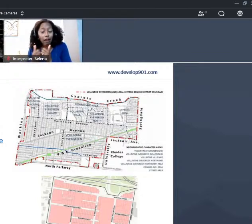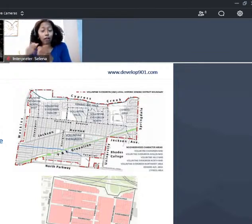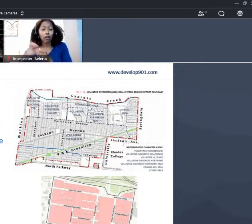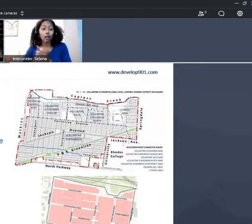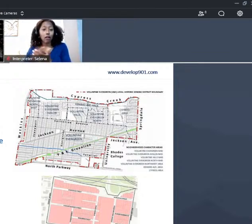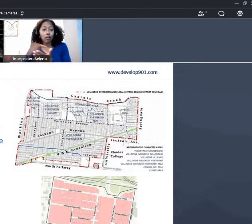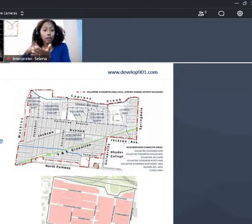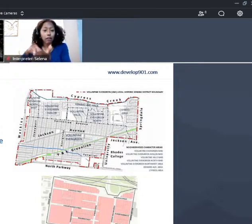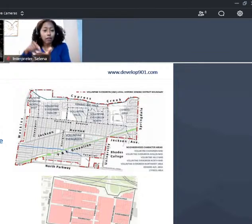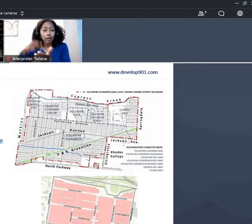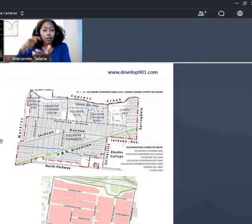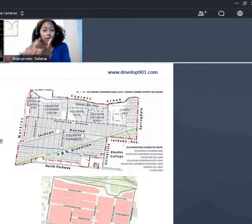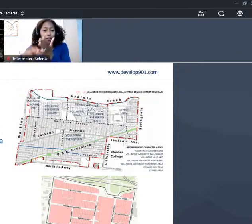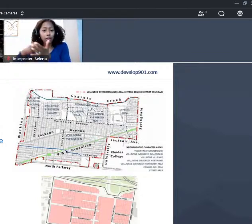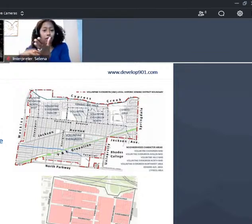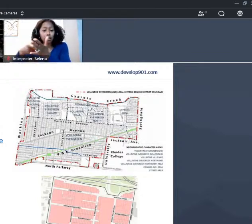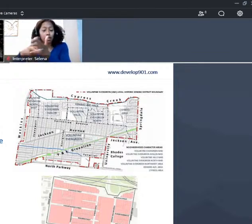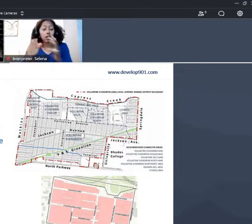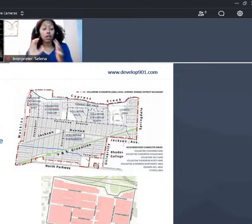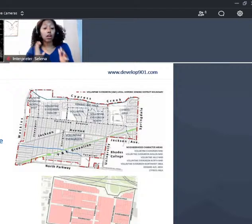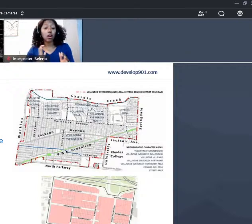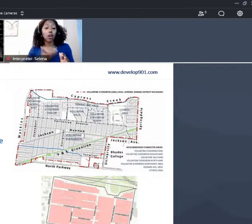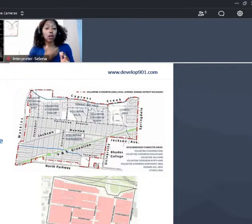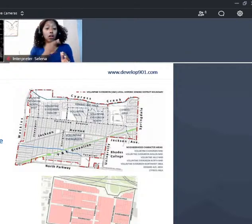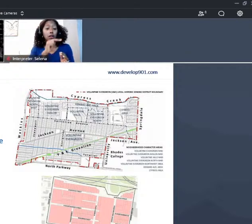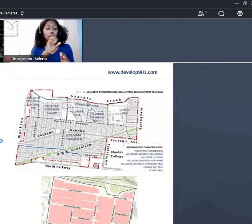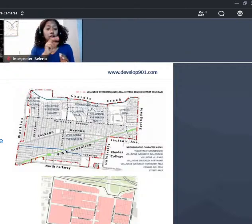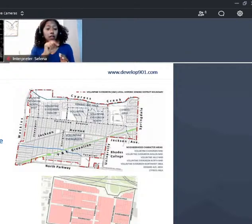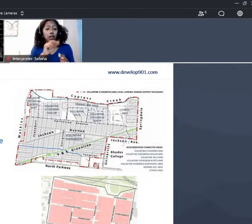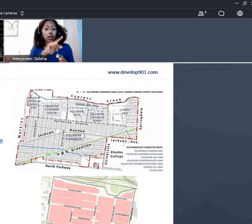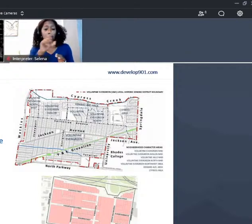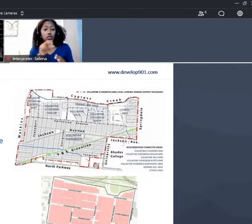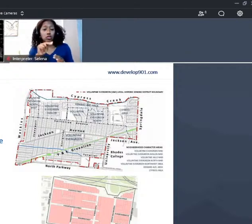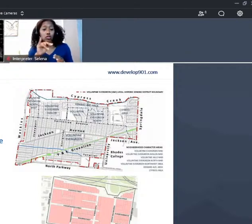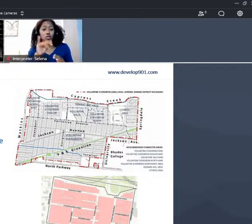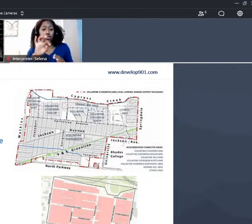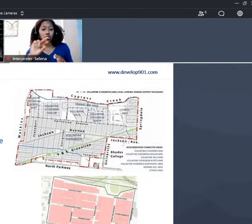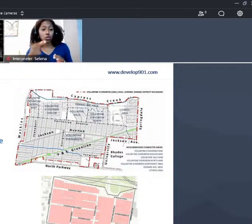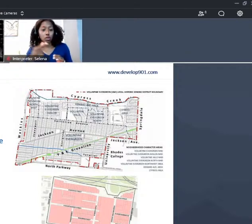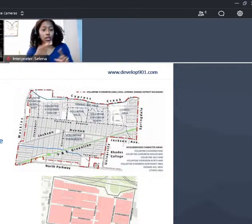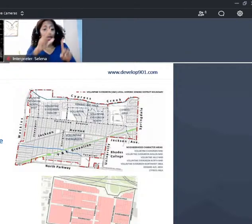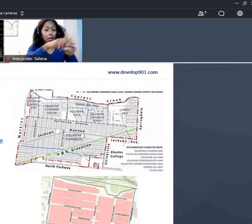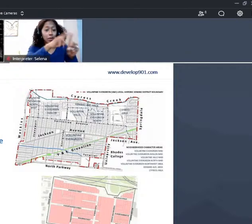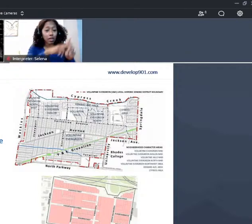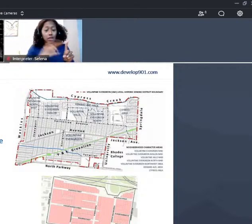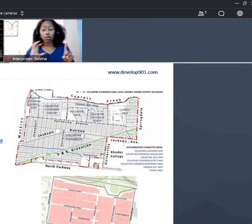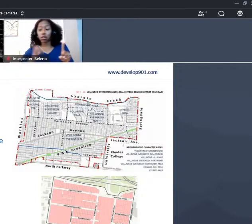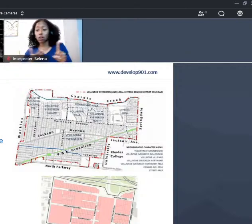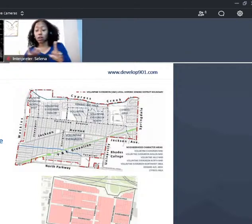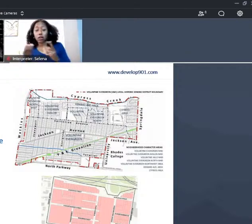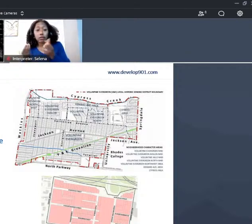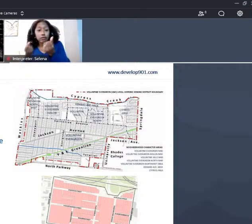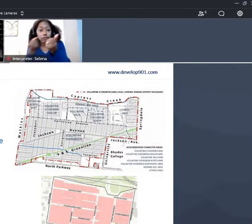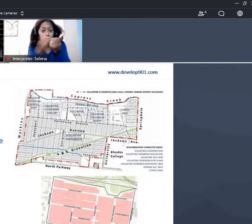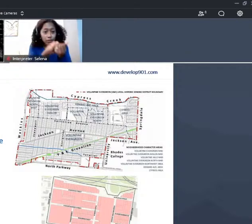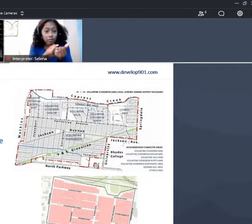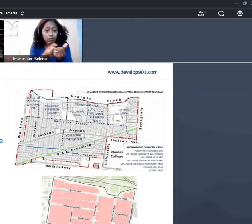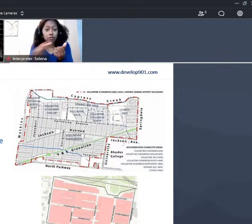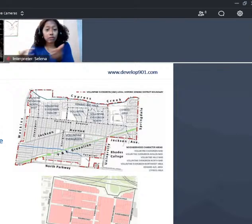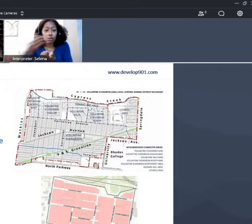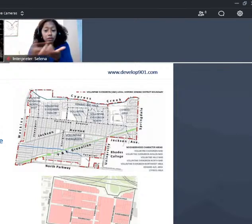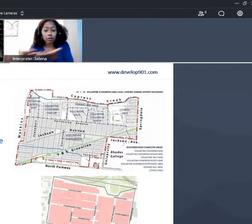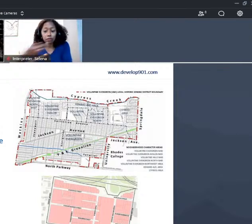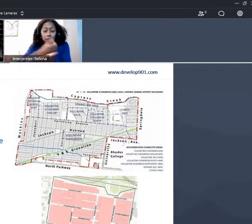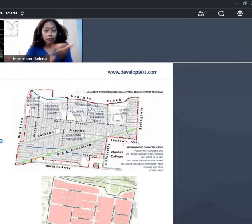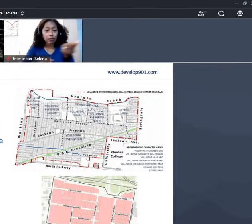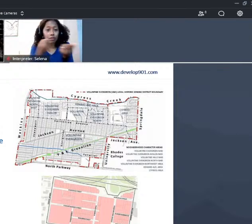non-zoning applicant does, in a very minimal way, subsidize the zoning applicant, but that is because we have a zoning code. And a lot of the